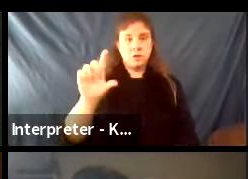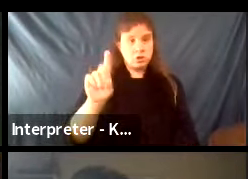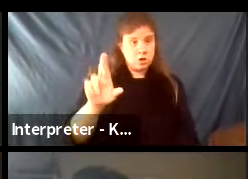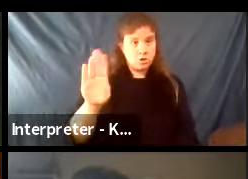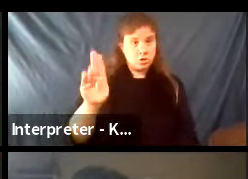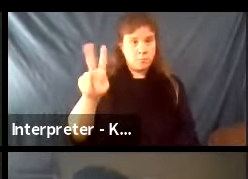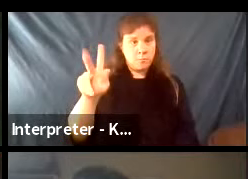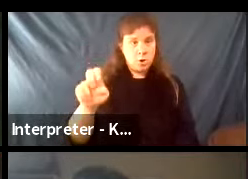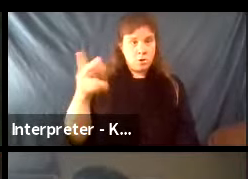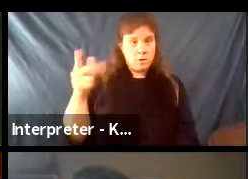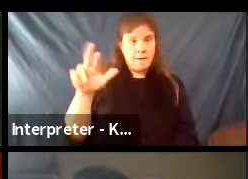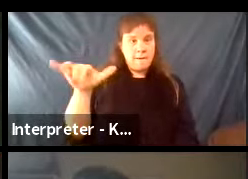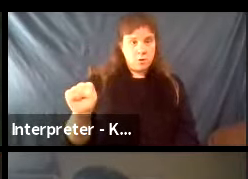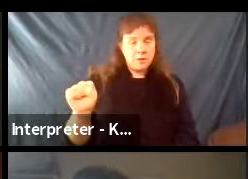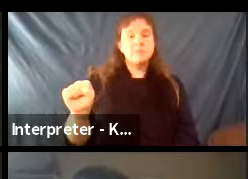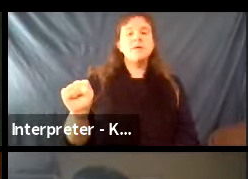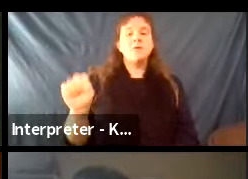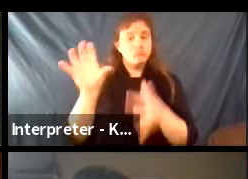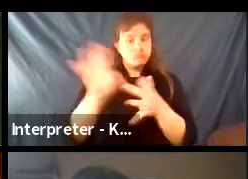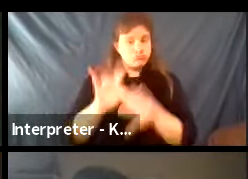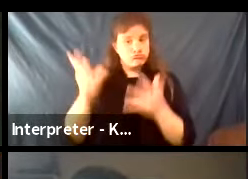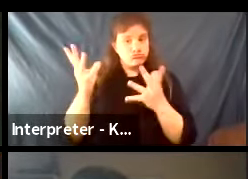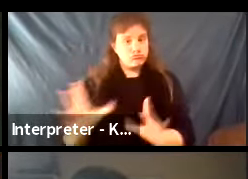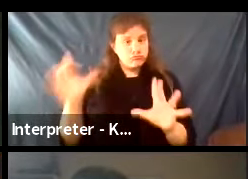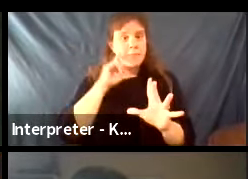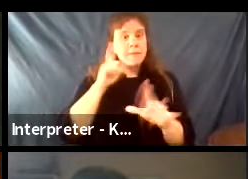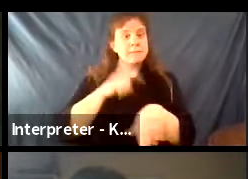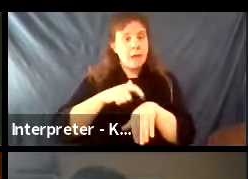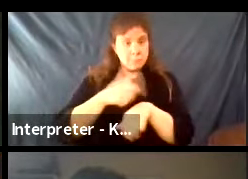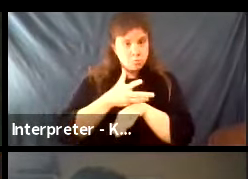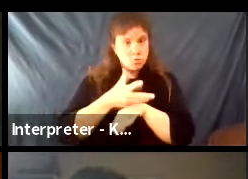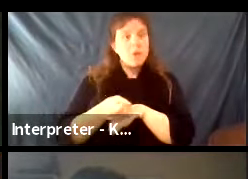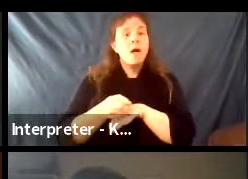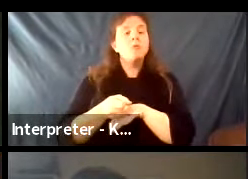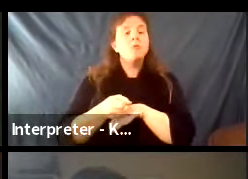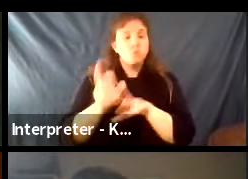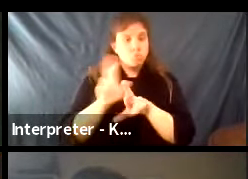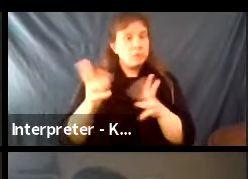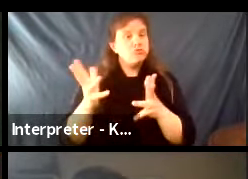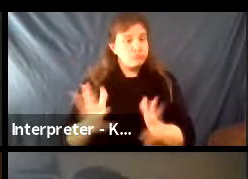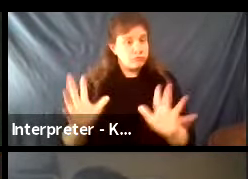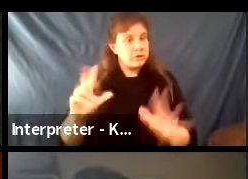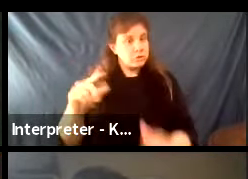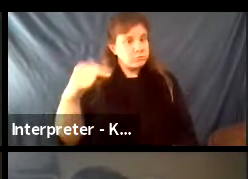our comments, and I think we're at the end of our time and ready to wrap up the meeting.